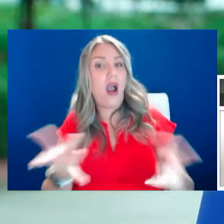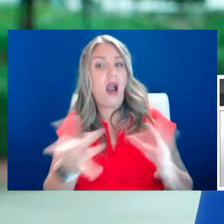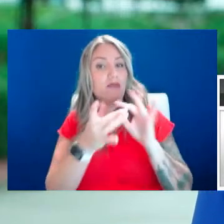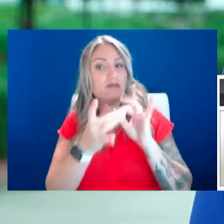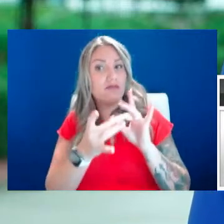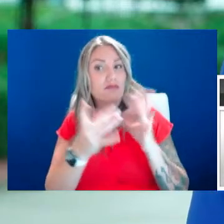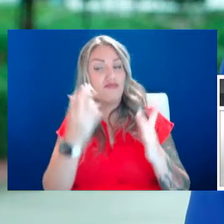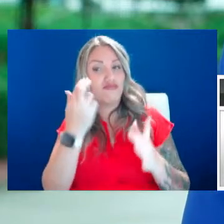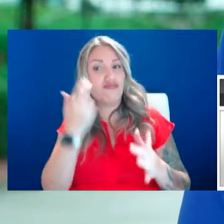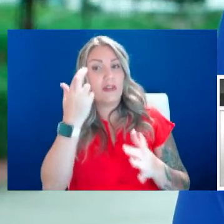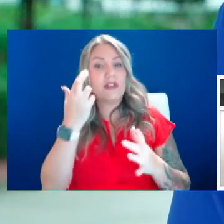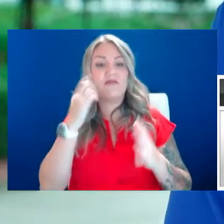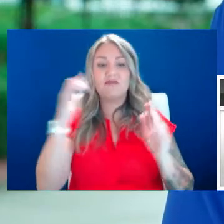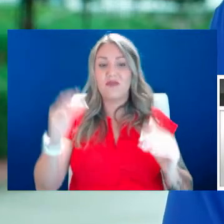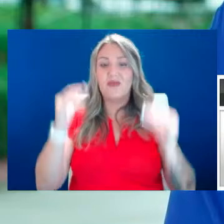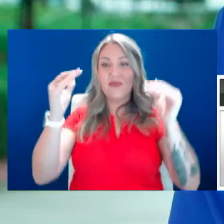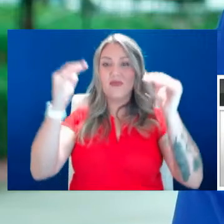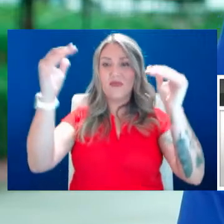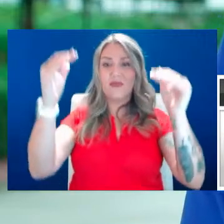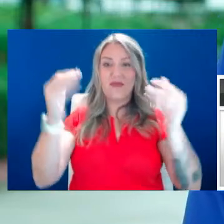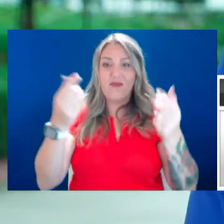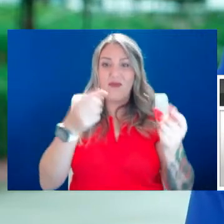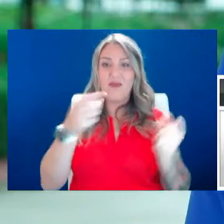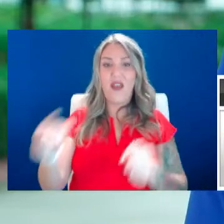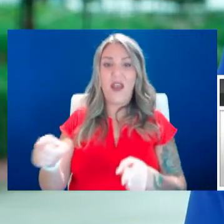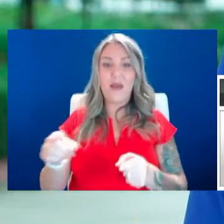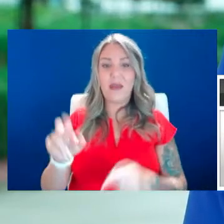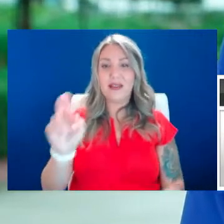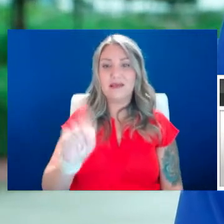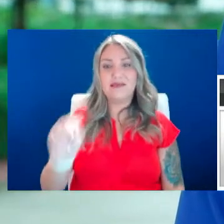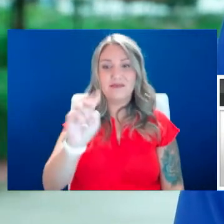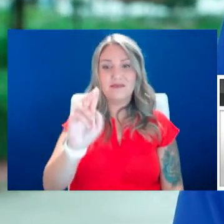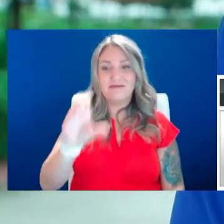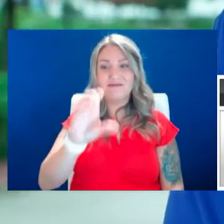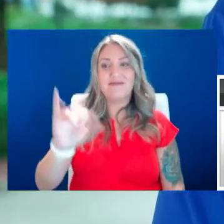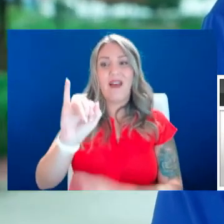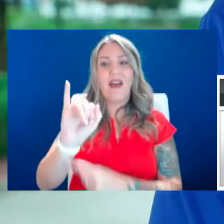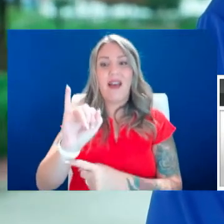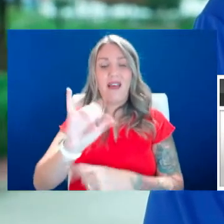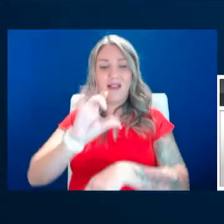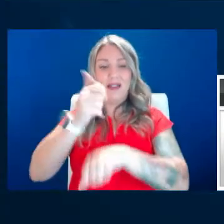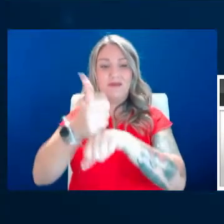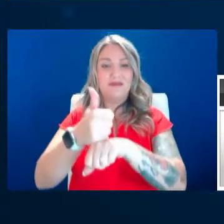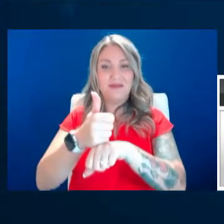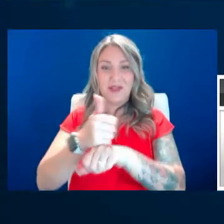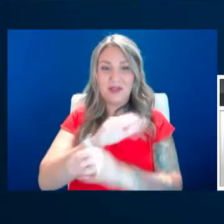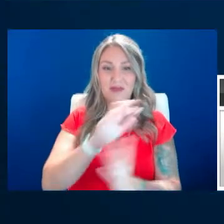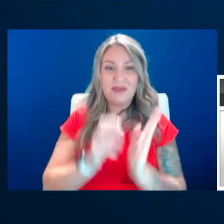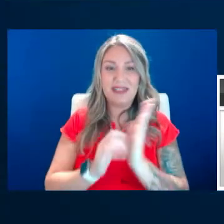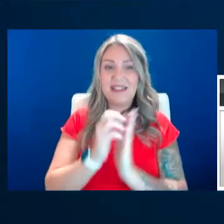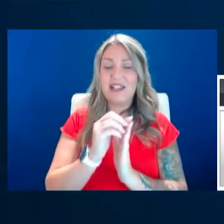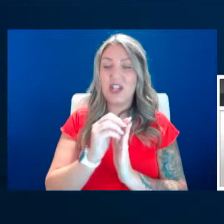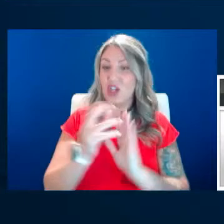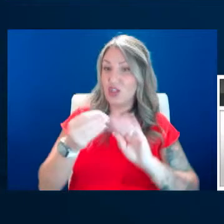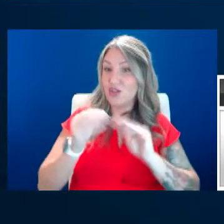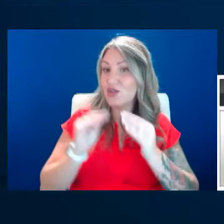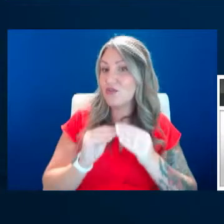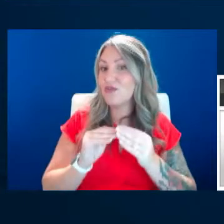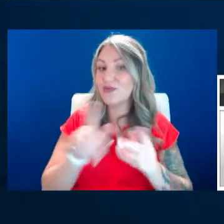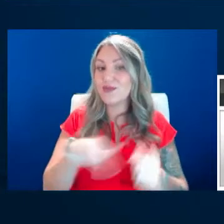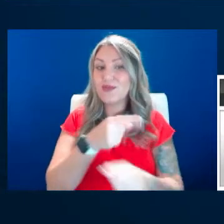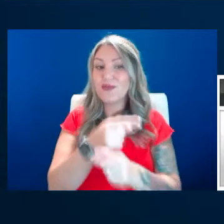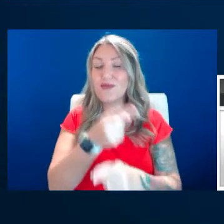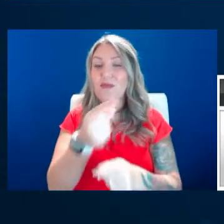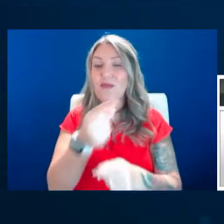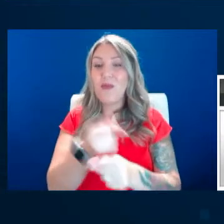taking place at NCI designated cancer centers. So the numbers are going in the right direction, Dr. Jensen, and I know